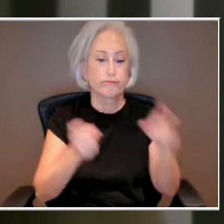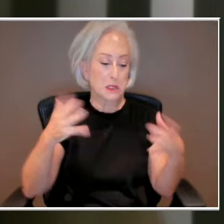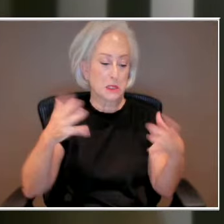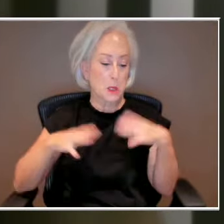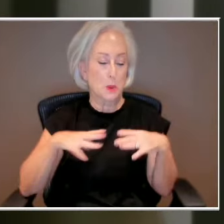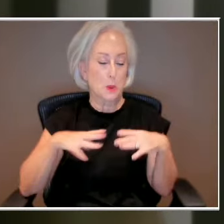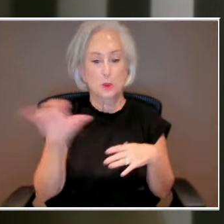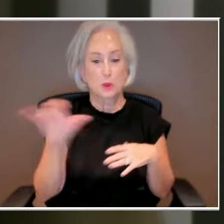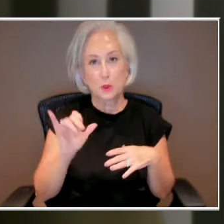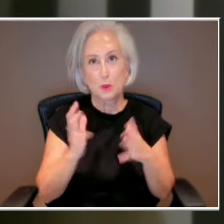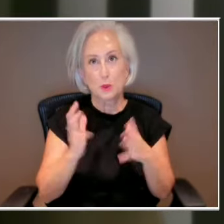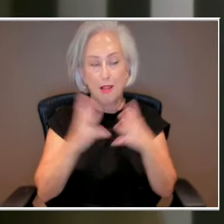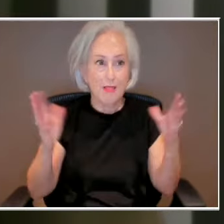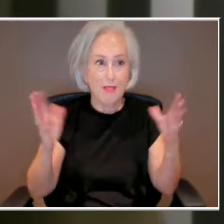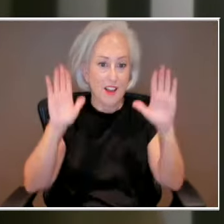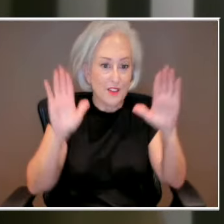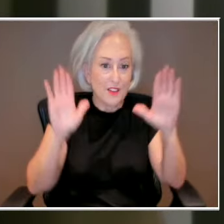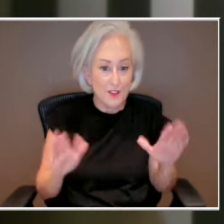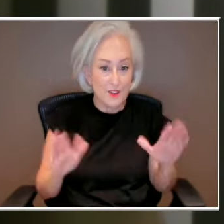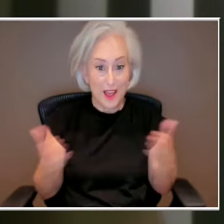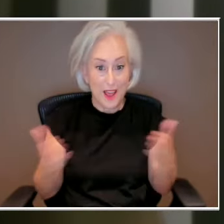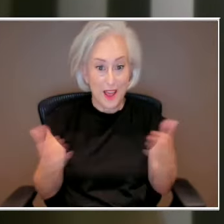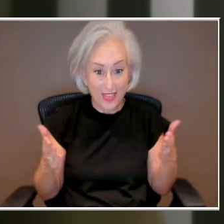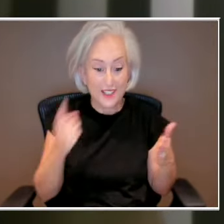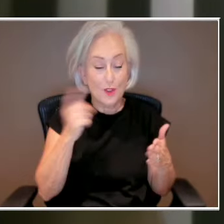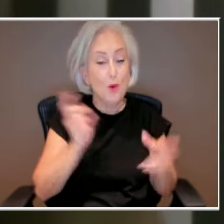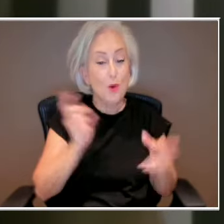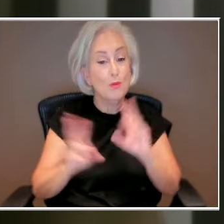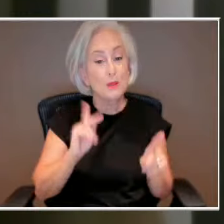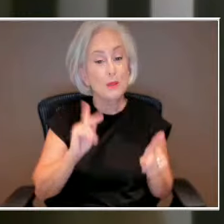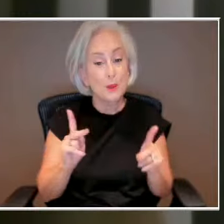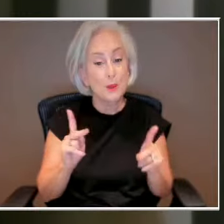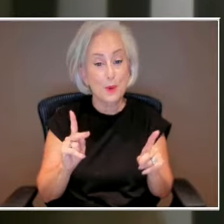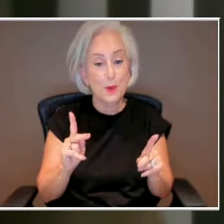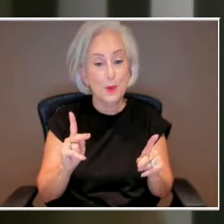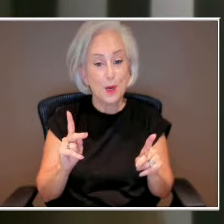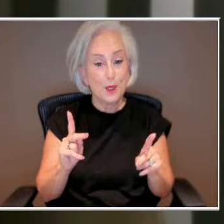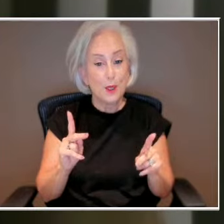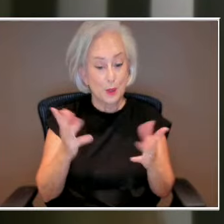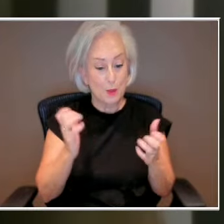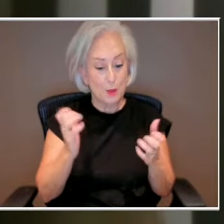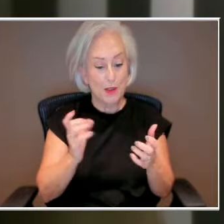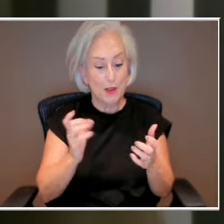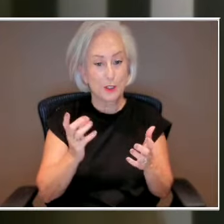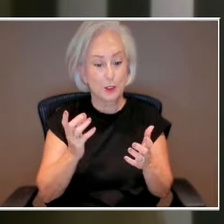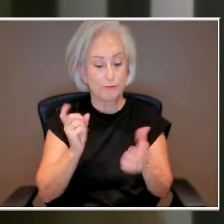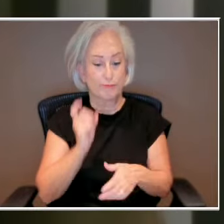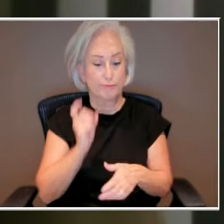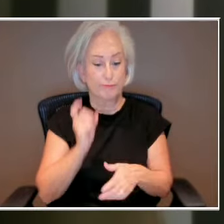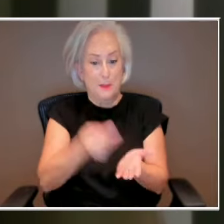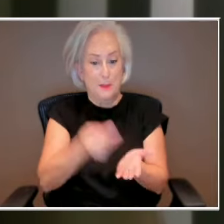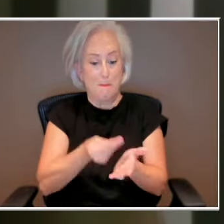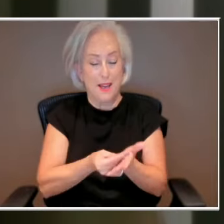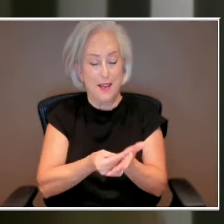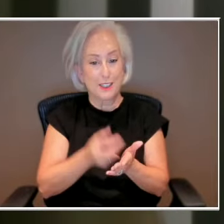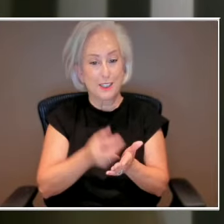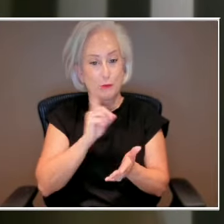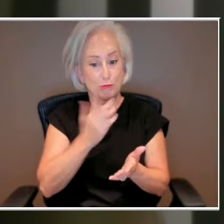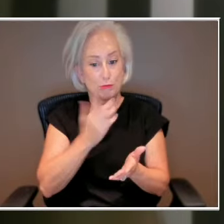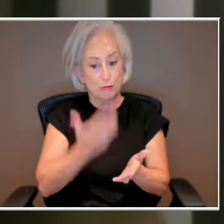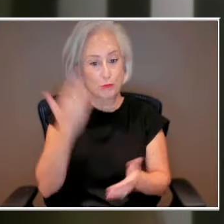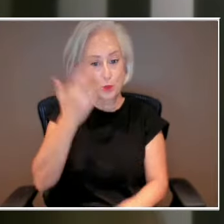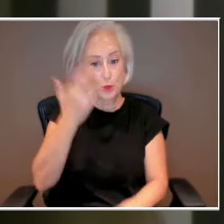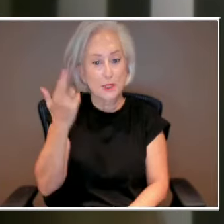great giveaways, all just, for people who want to donate to this awesome cause. And a lot of our vendors believe